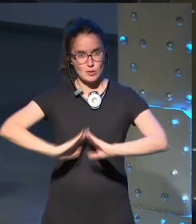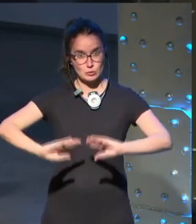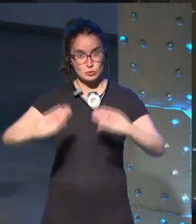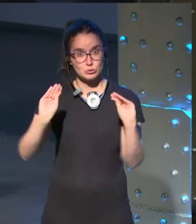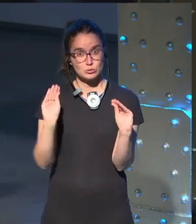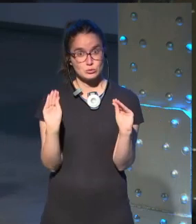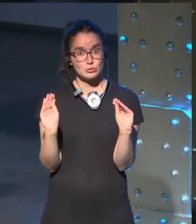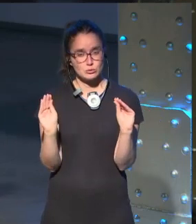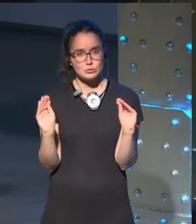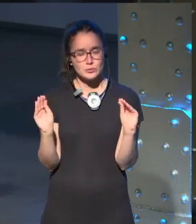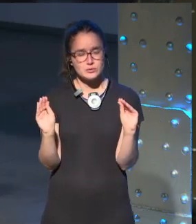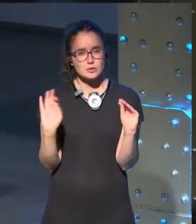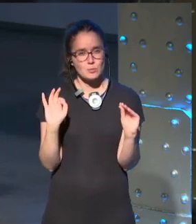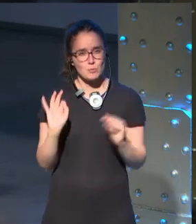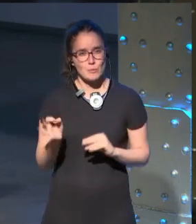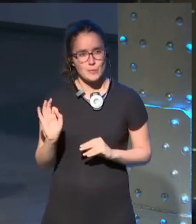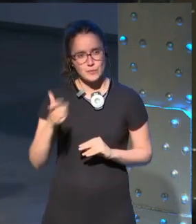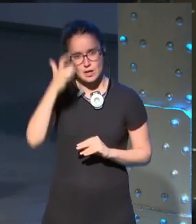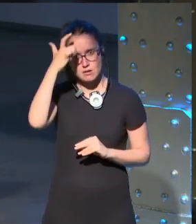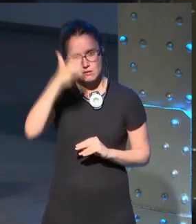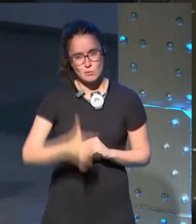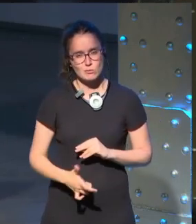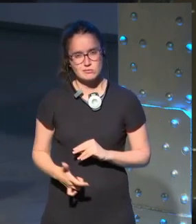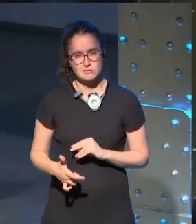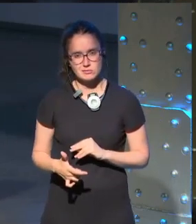Well, I've read your novels, and it's true